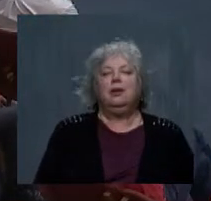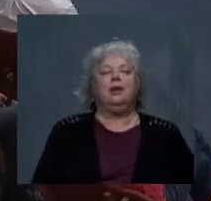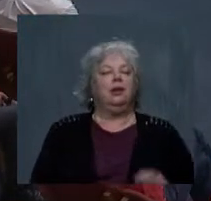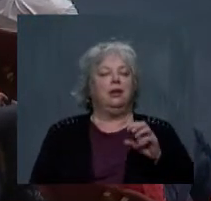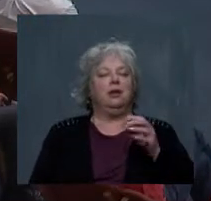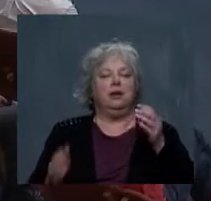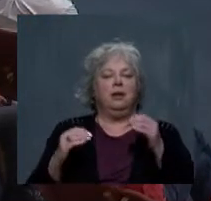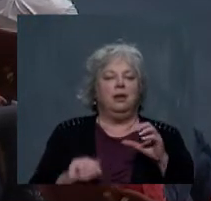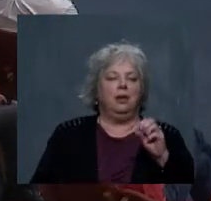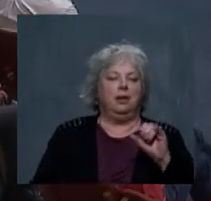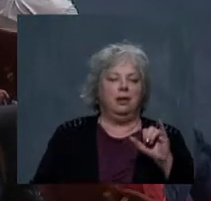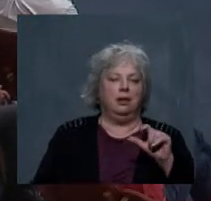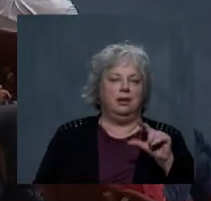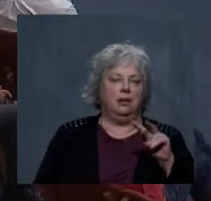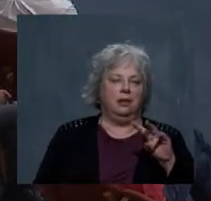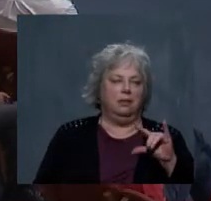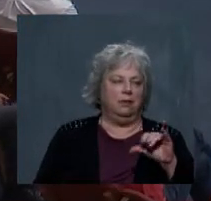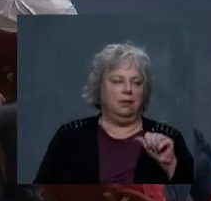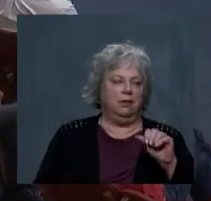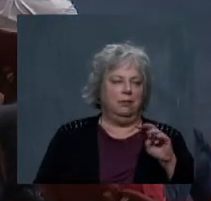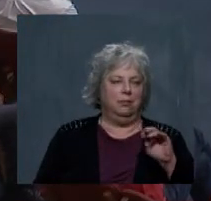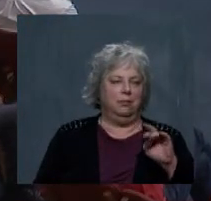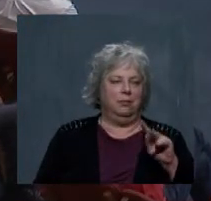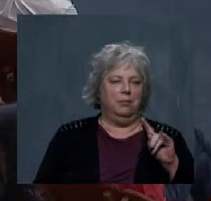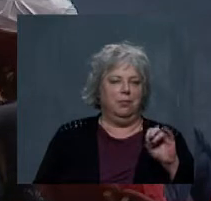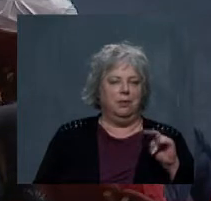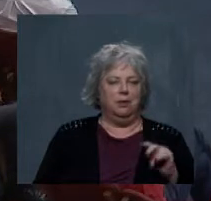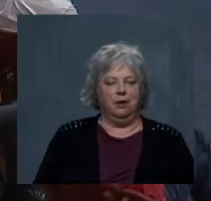Celia Martin, please.